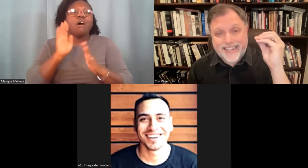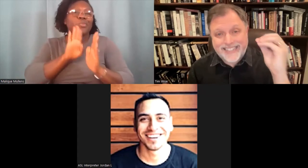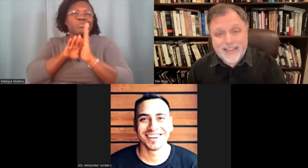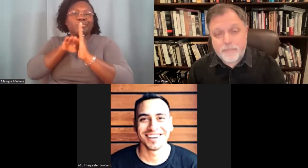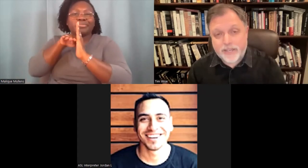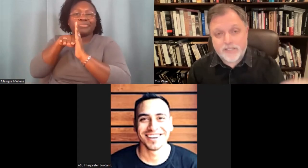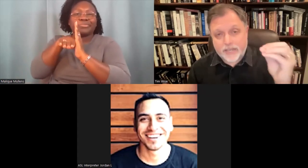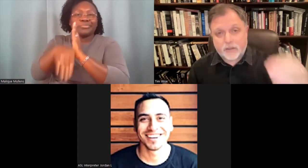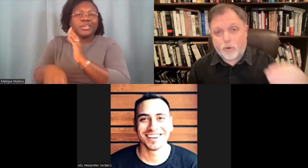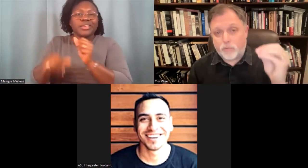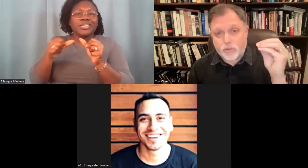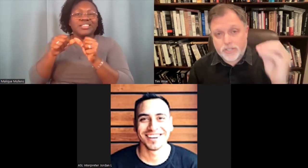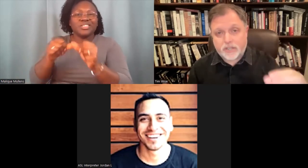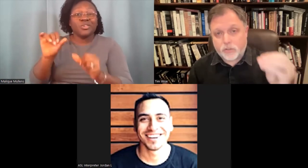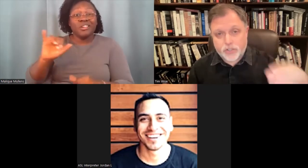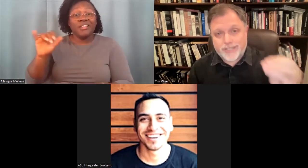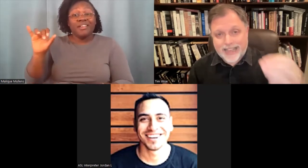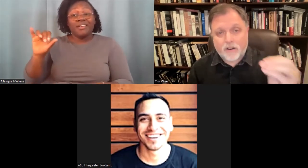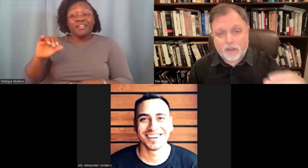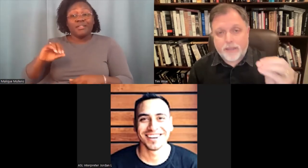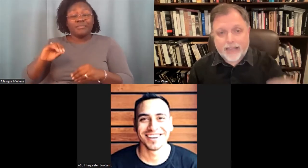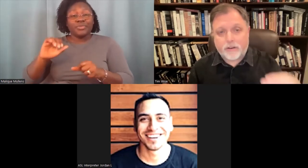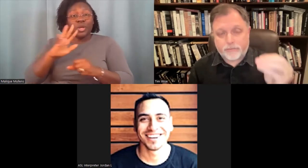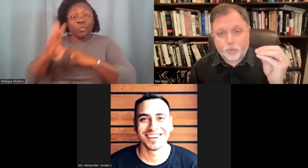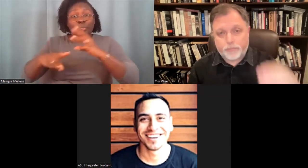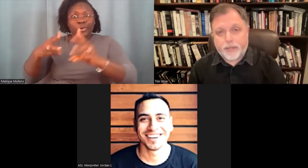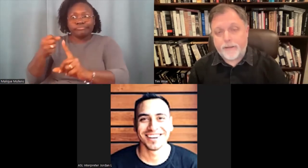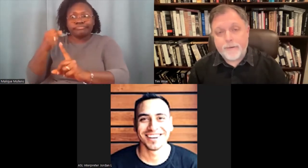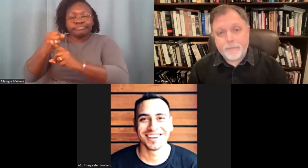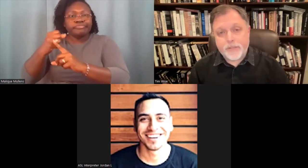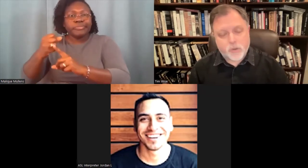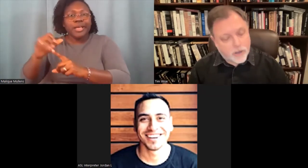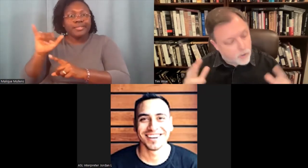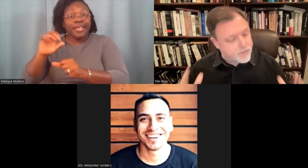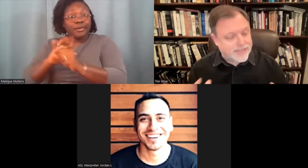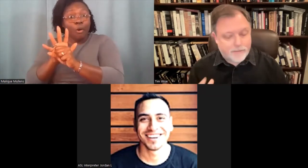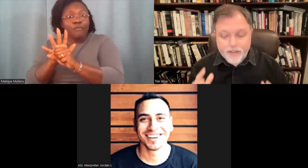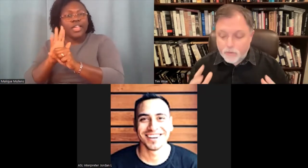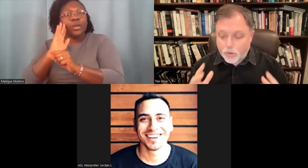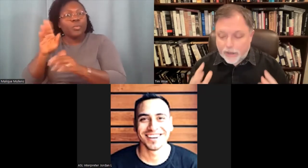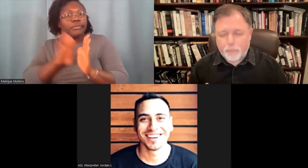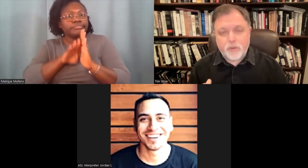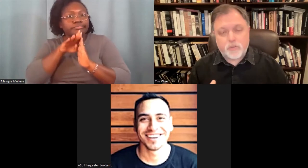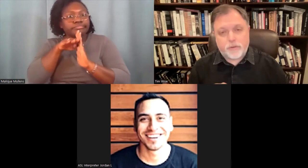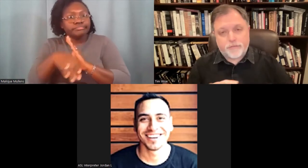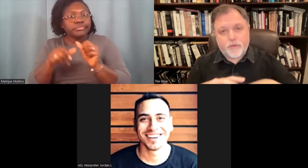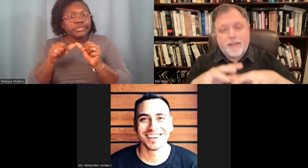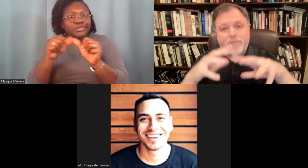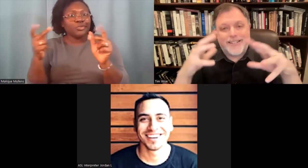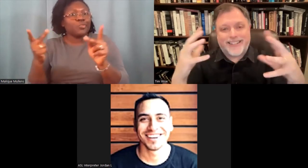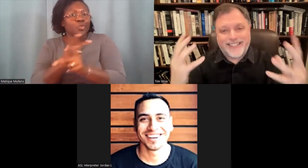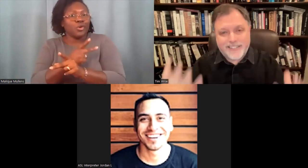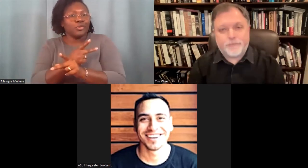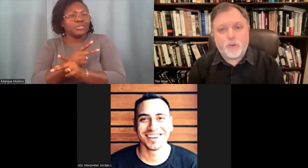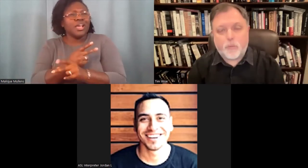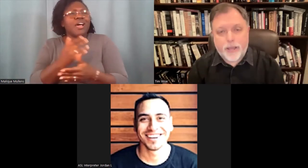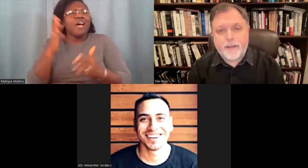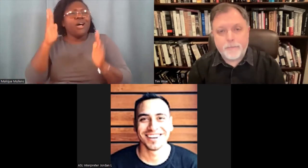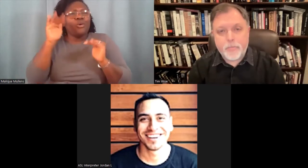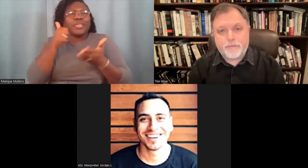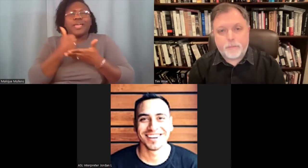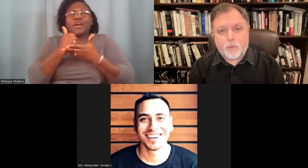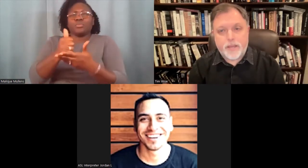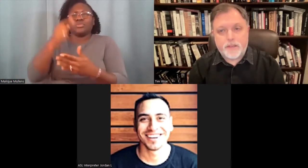that pandemics like the one we're still just now coming out of will be. So I hope that that will help you sort of frame this in a different